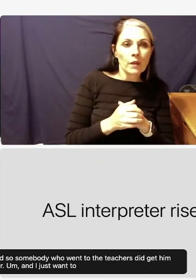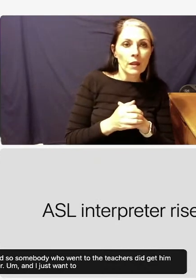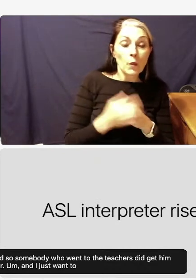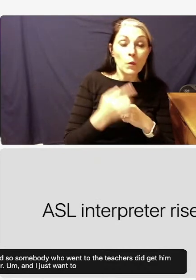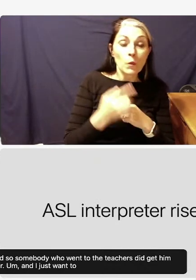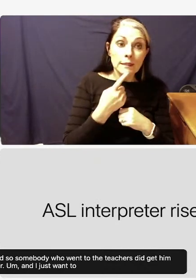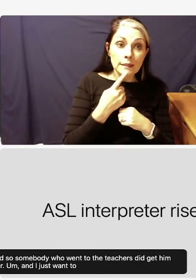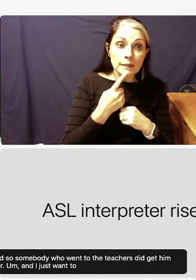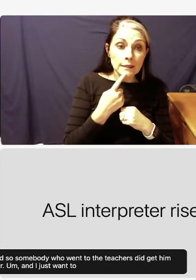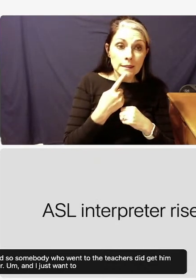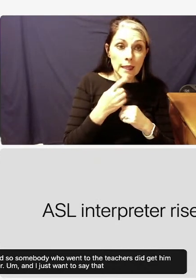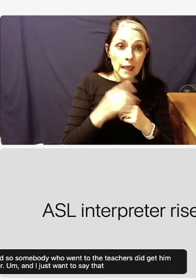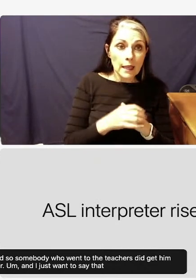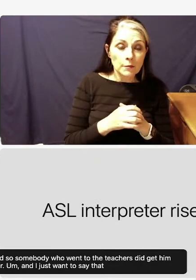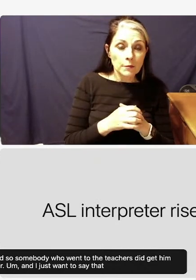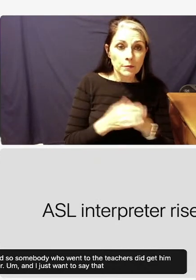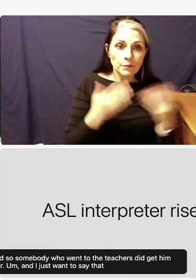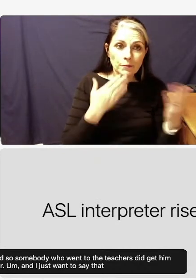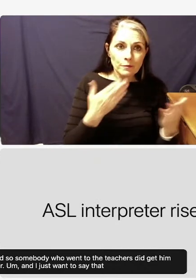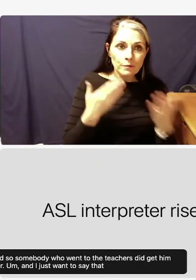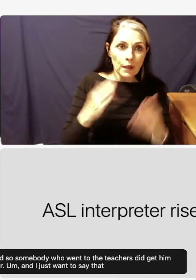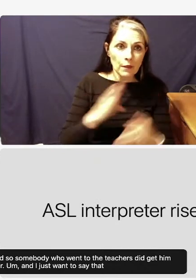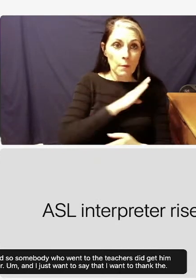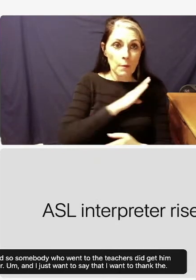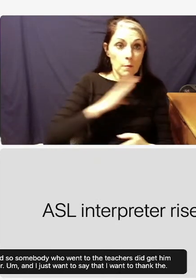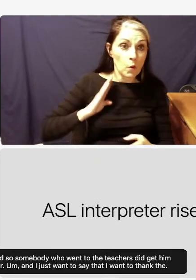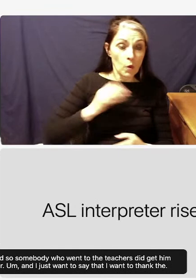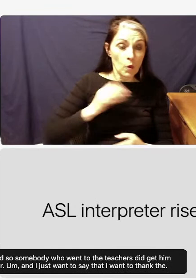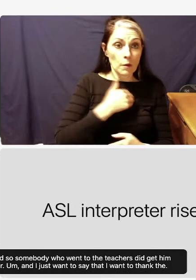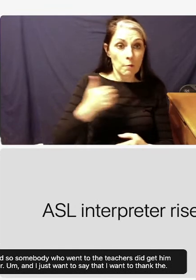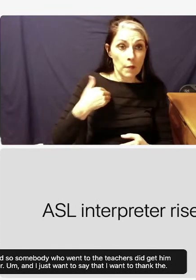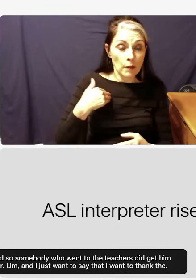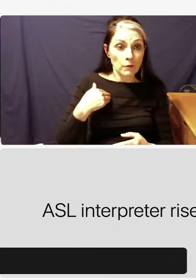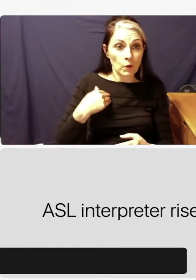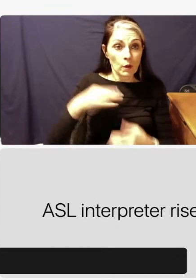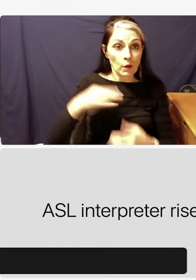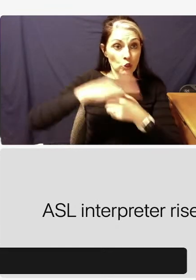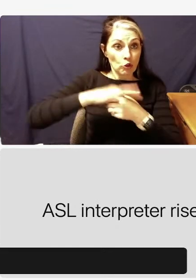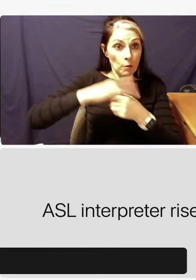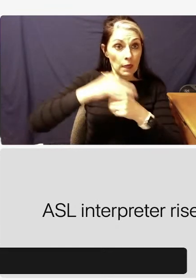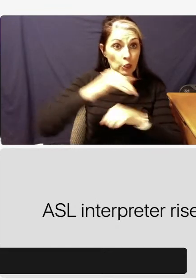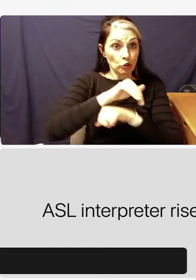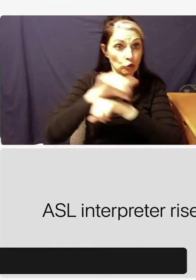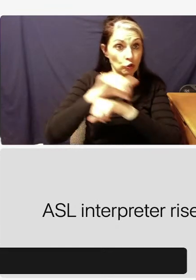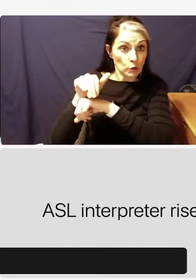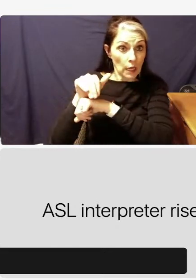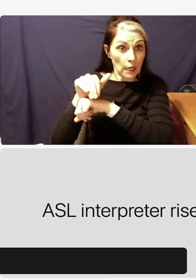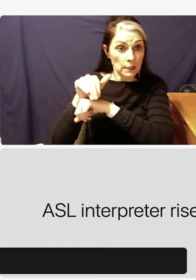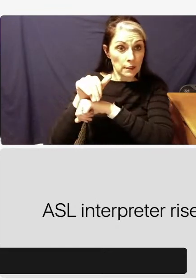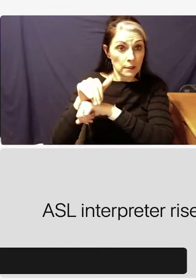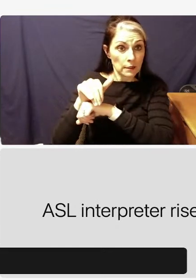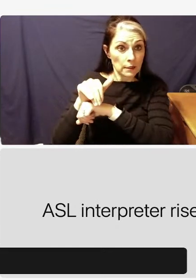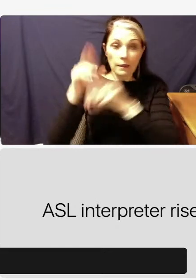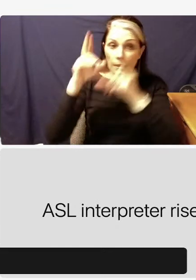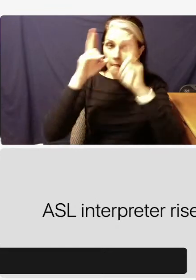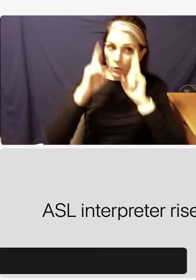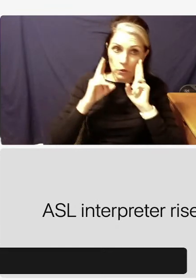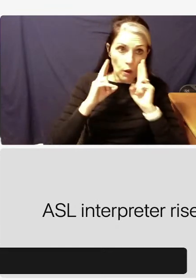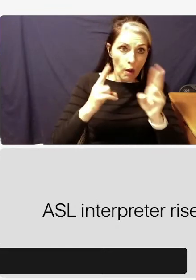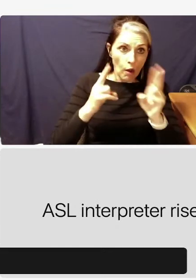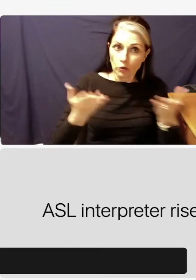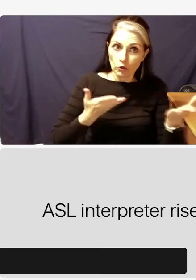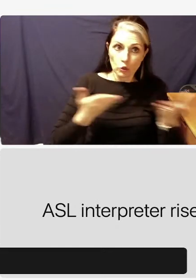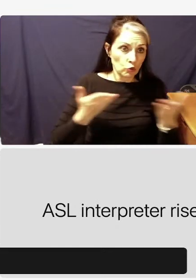say that um i want to thank the board members for this nomination tonight it's an honor to